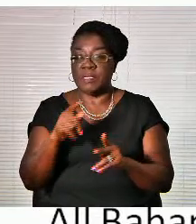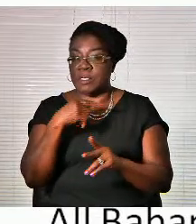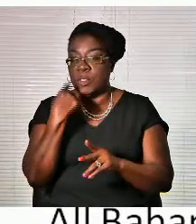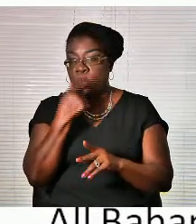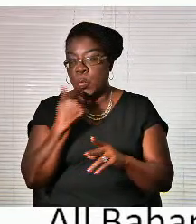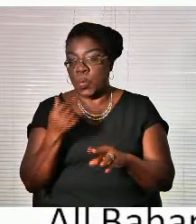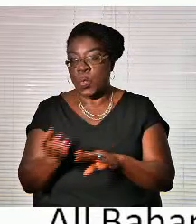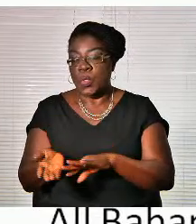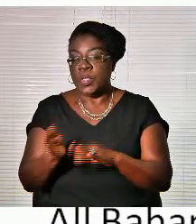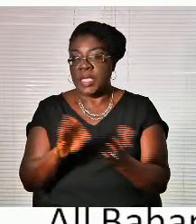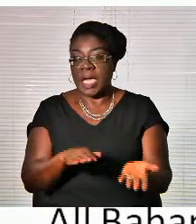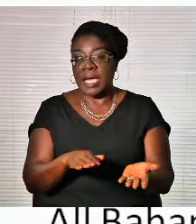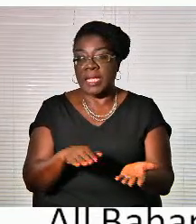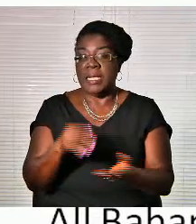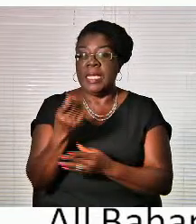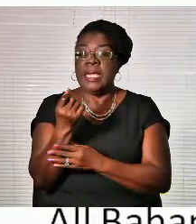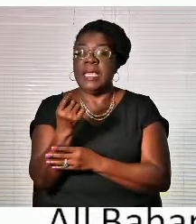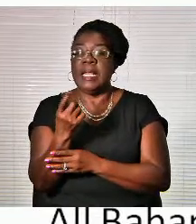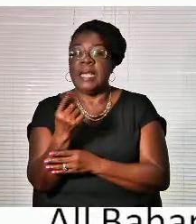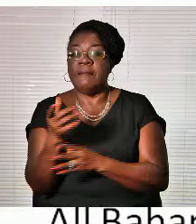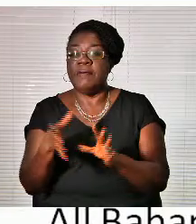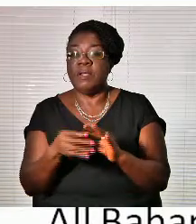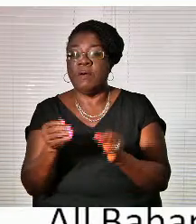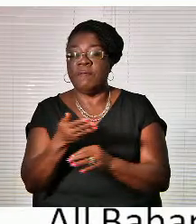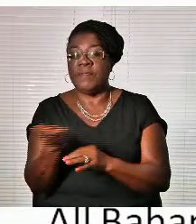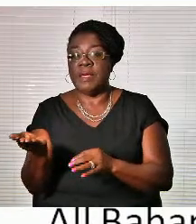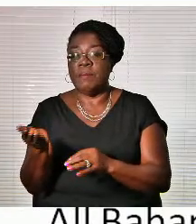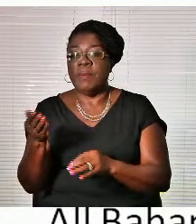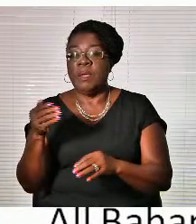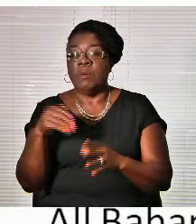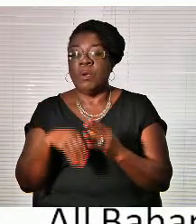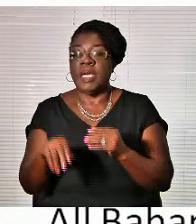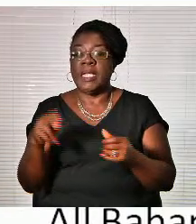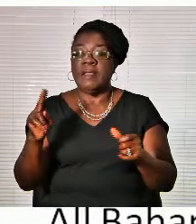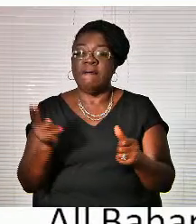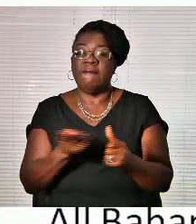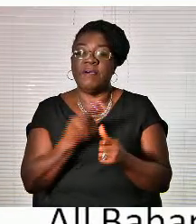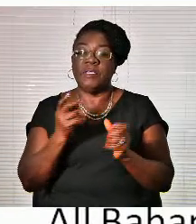and 11 of these were in the first wave.